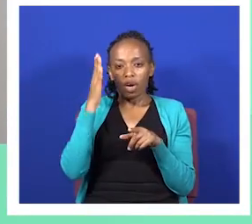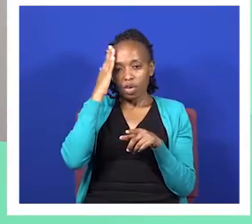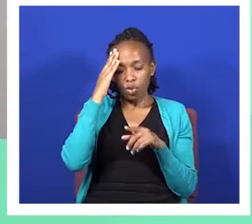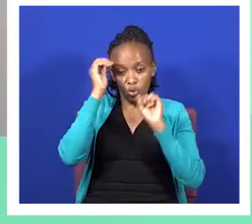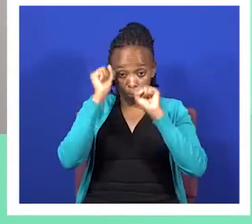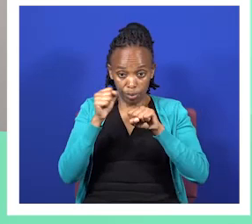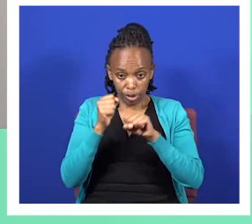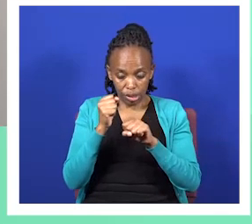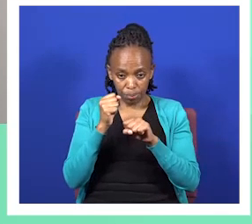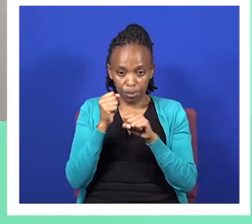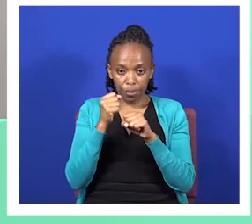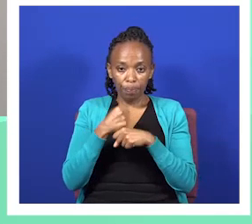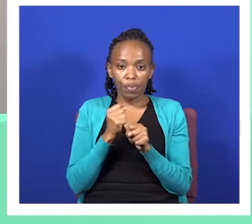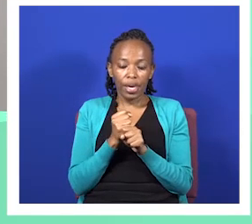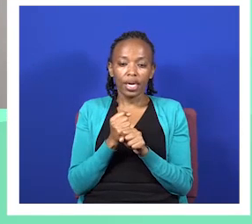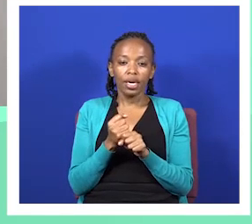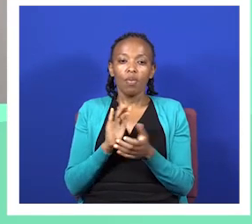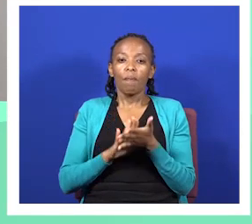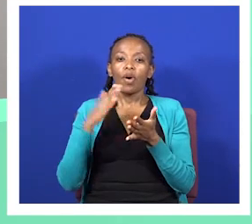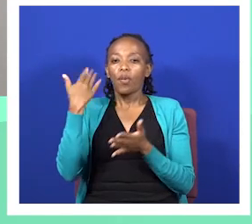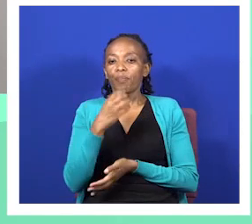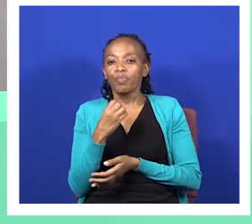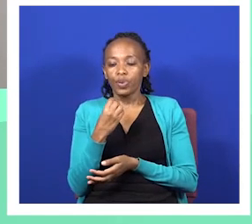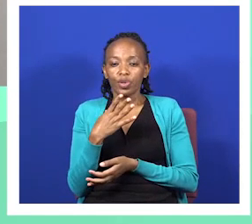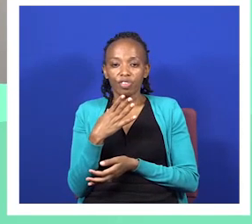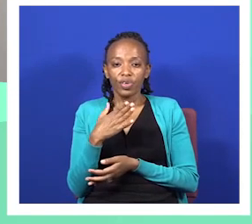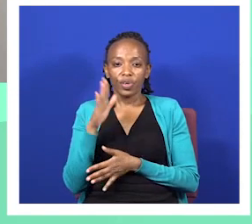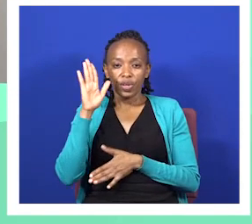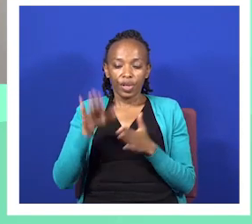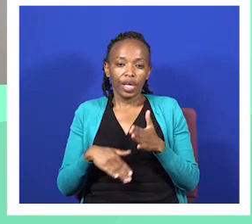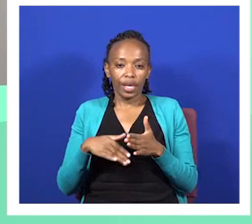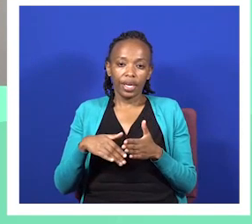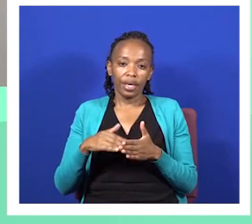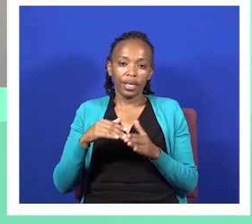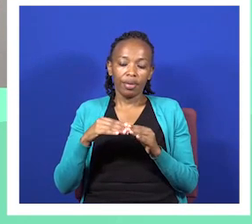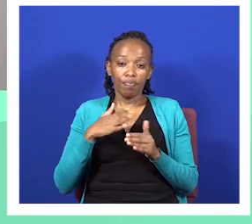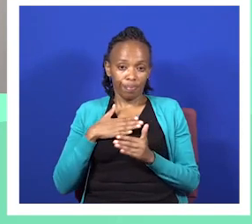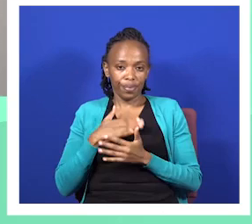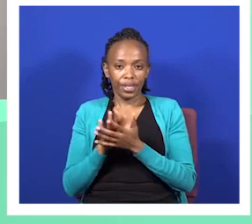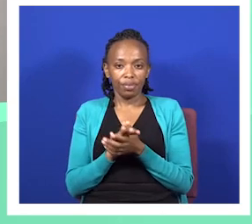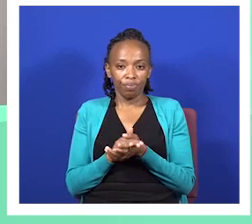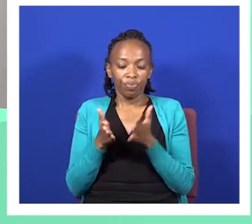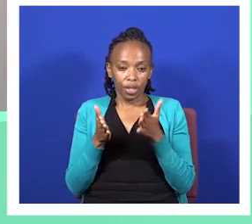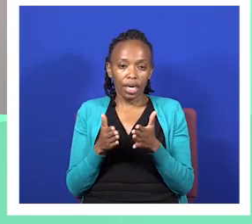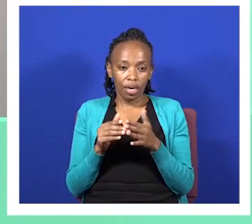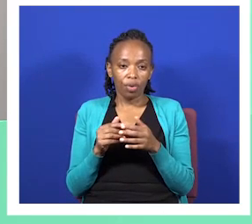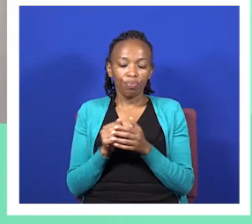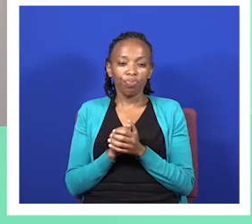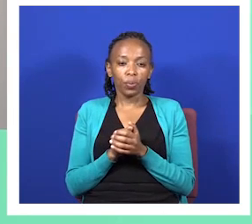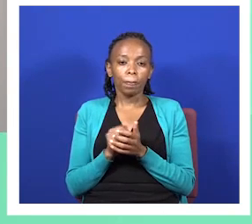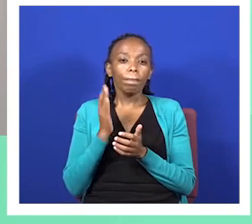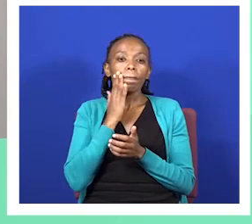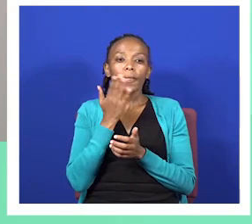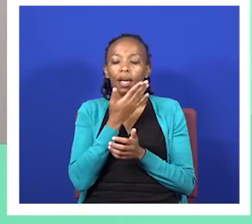I know you can even make it even more beautiful than the way I have colored it. So go